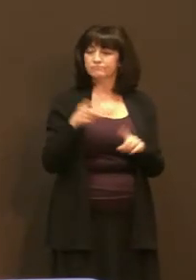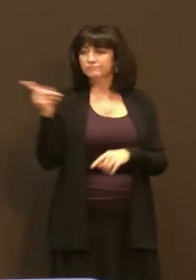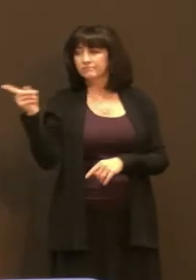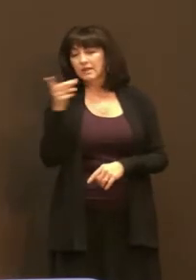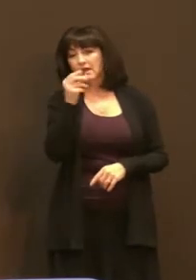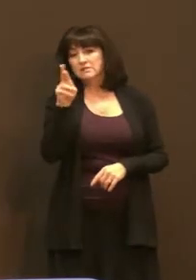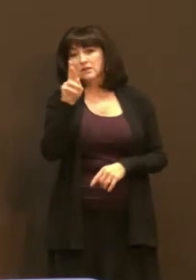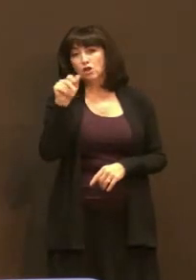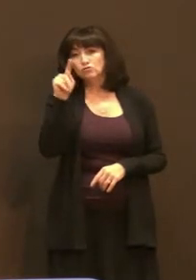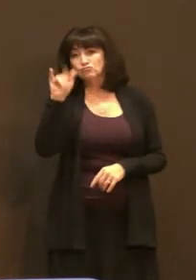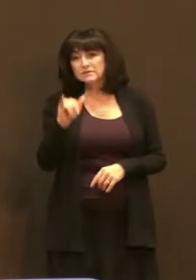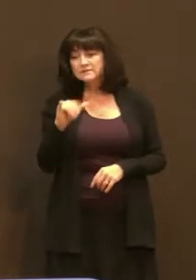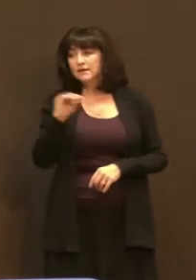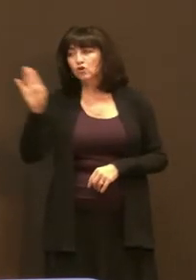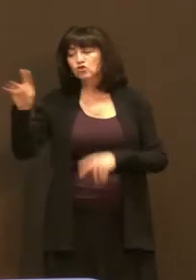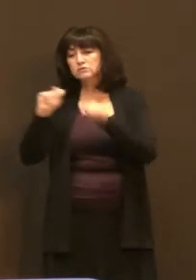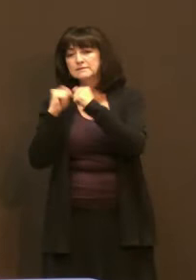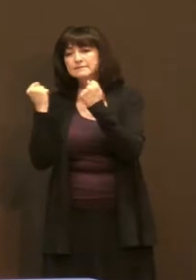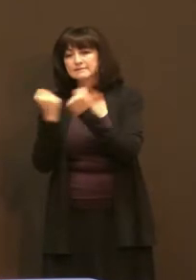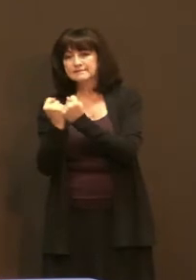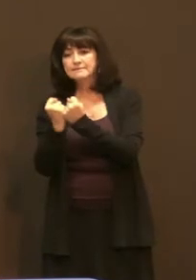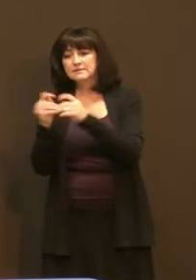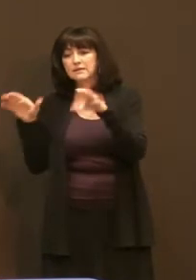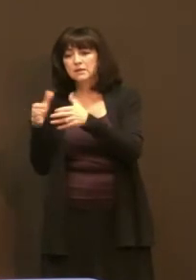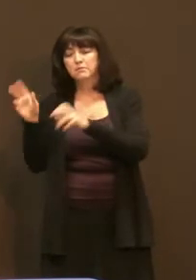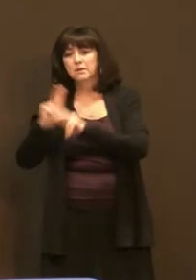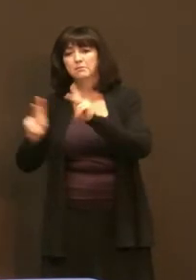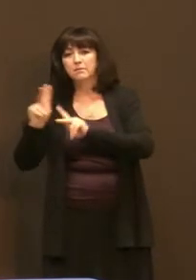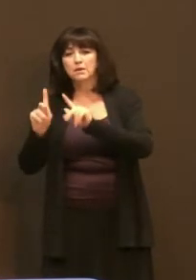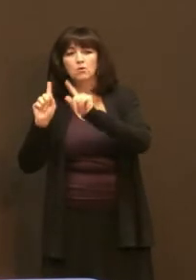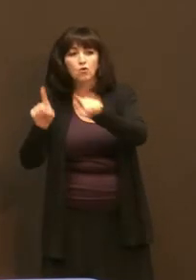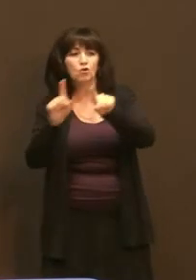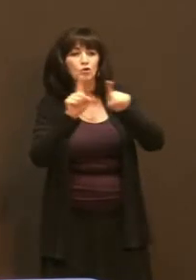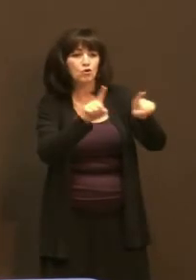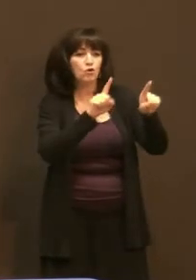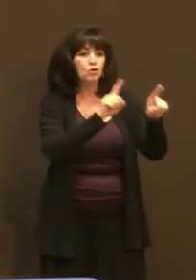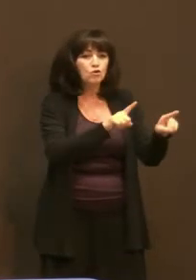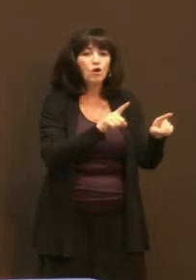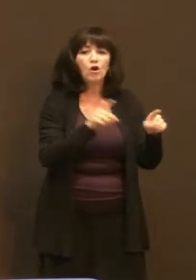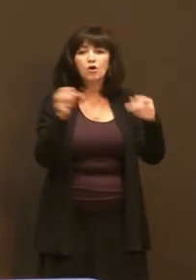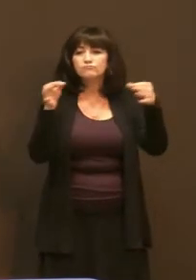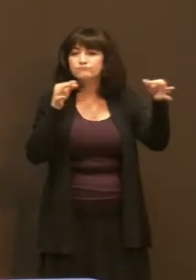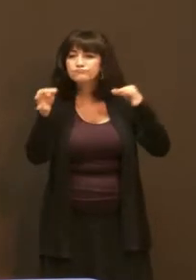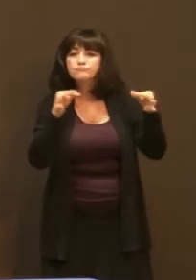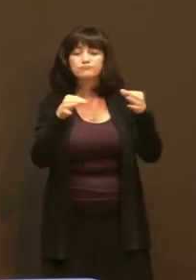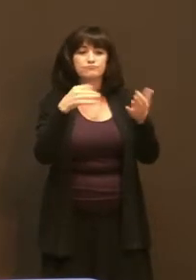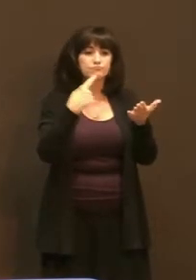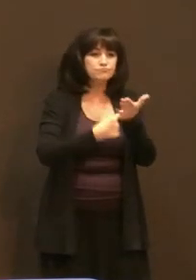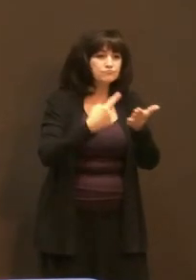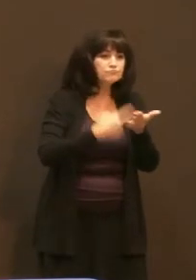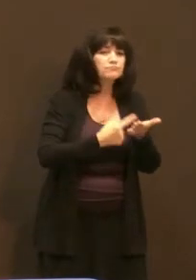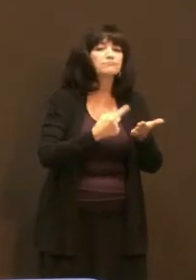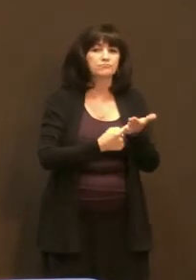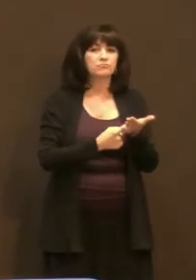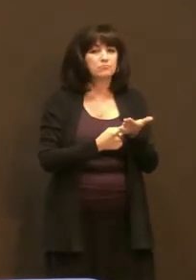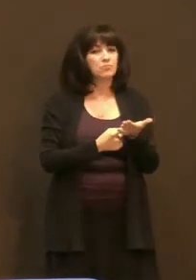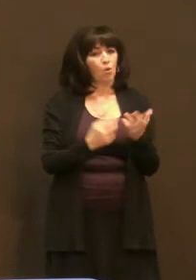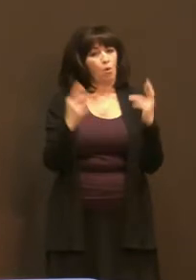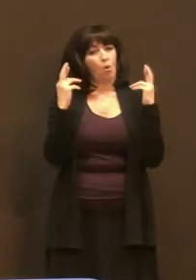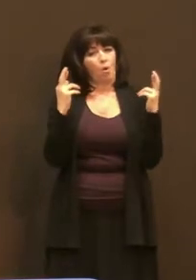facilities themselves. And we hope to have another amendment to our executive order today, providing some guidance for